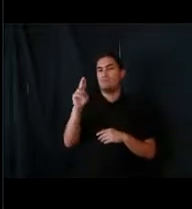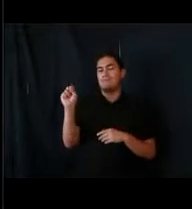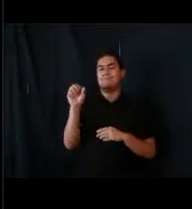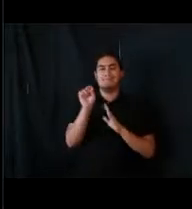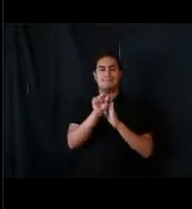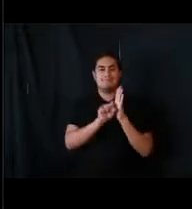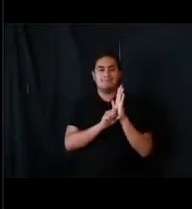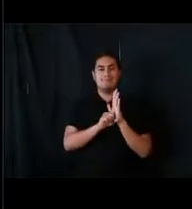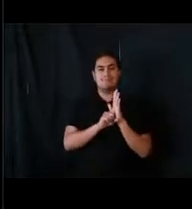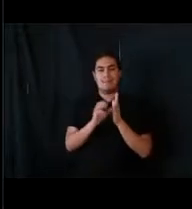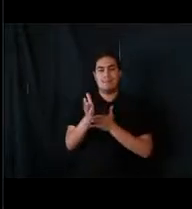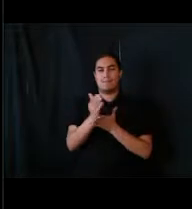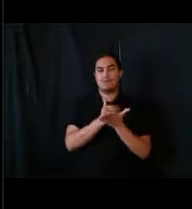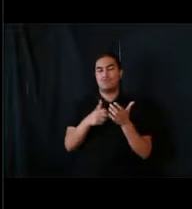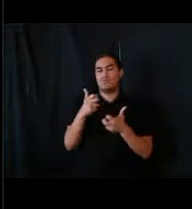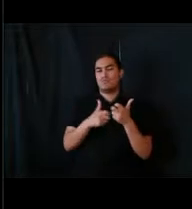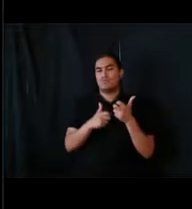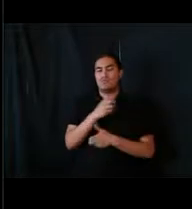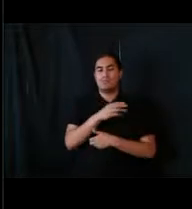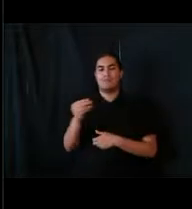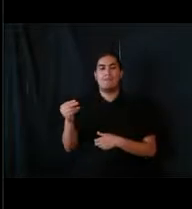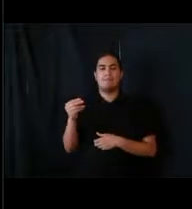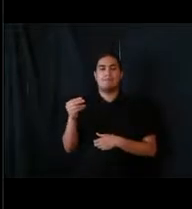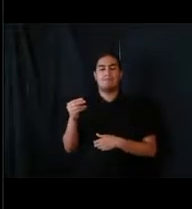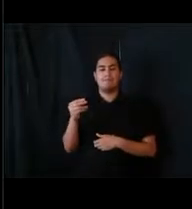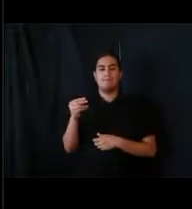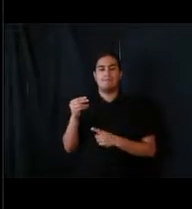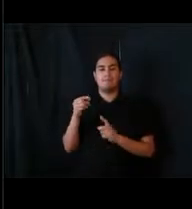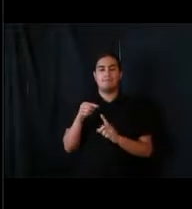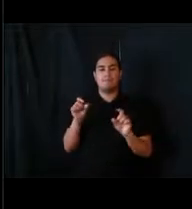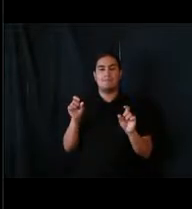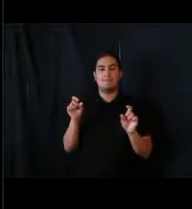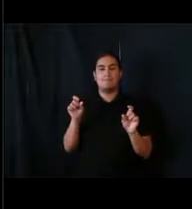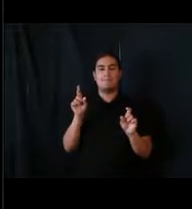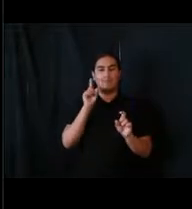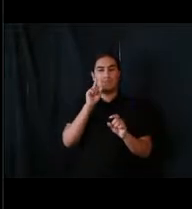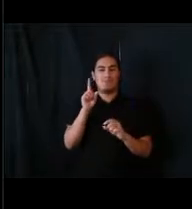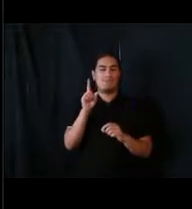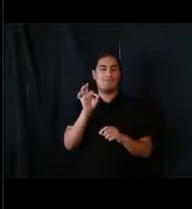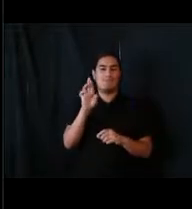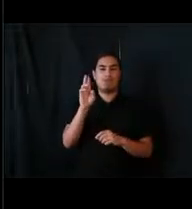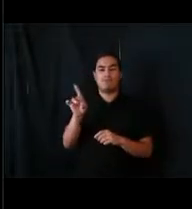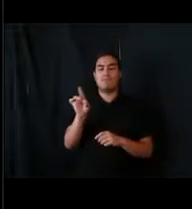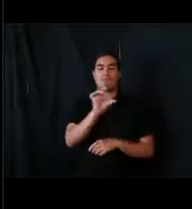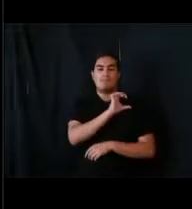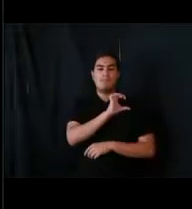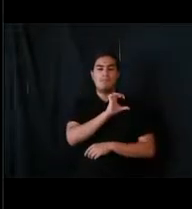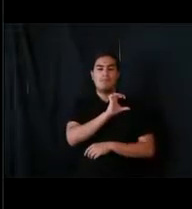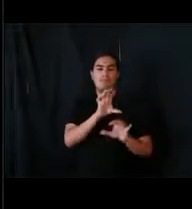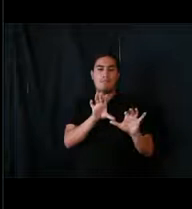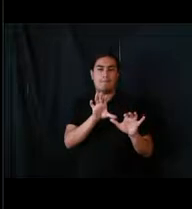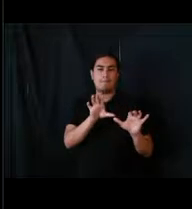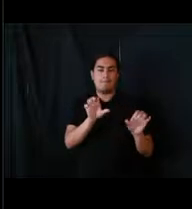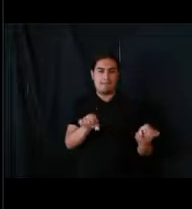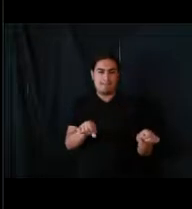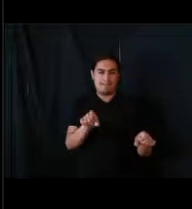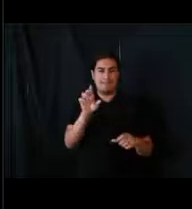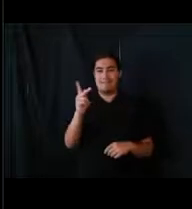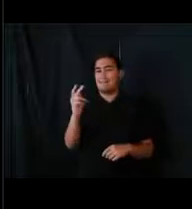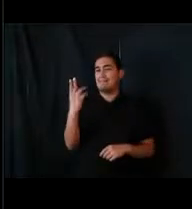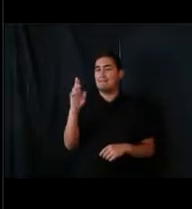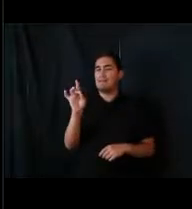budget issues and the utilization of funding capacity for our programs and keith duncan is not